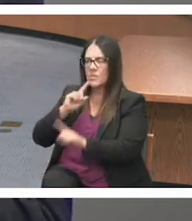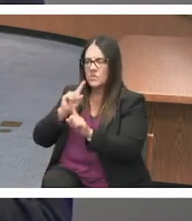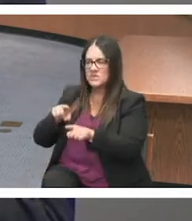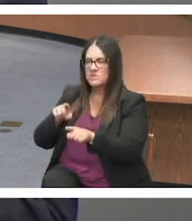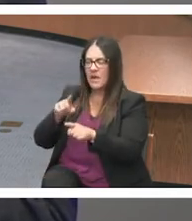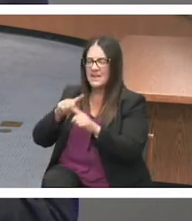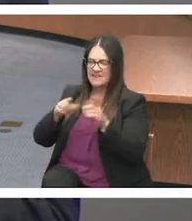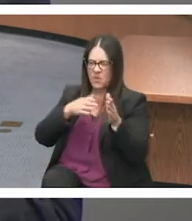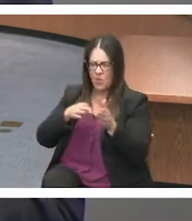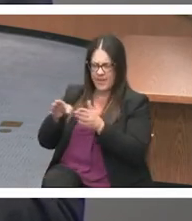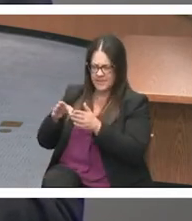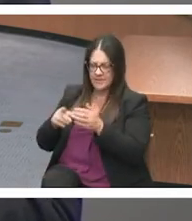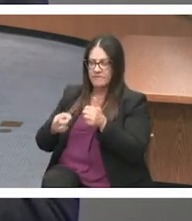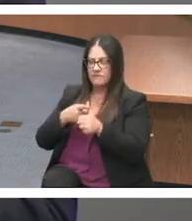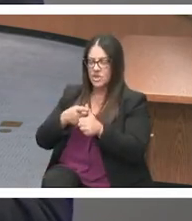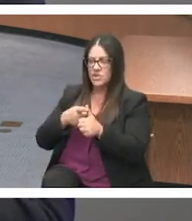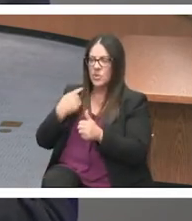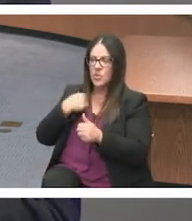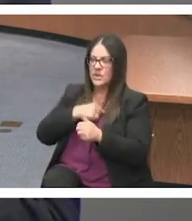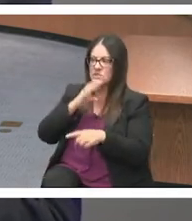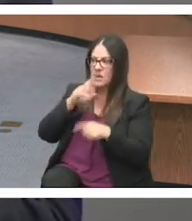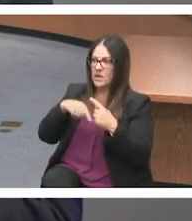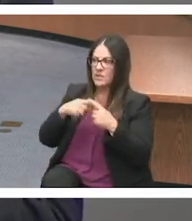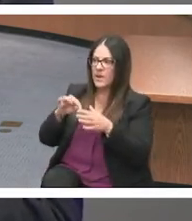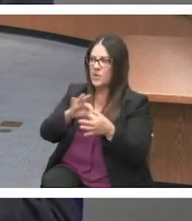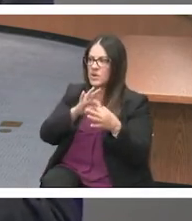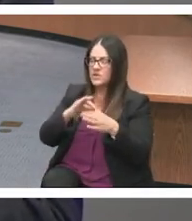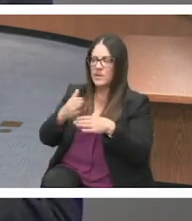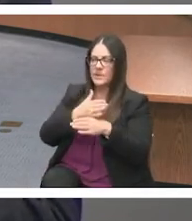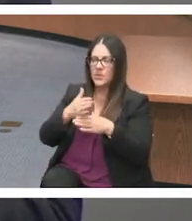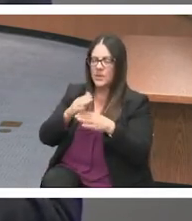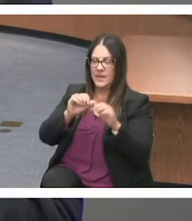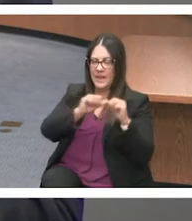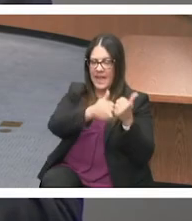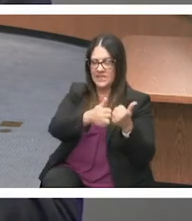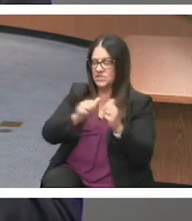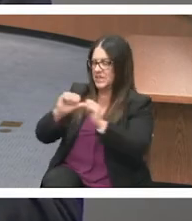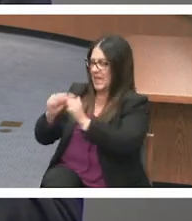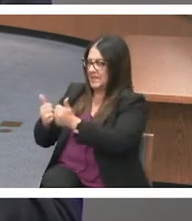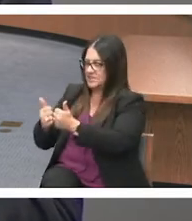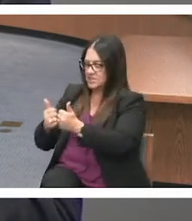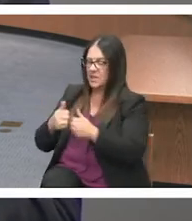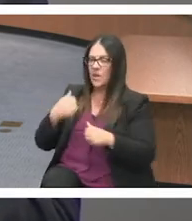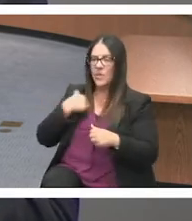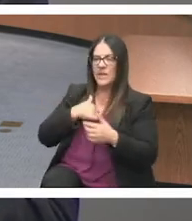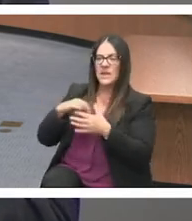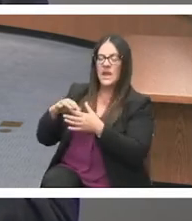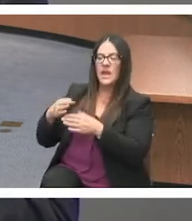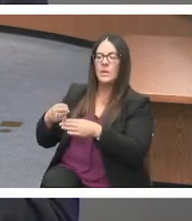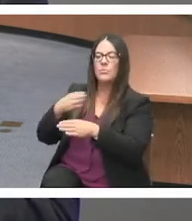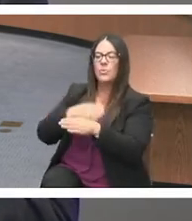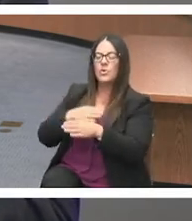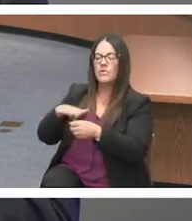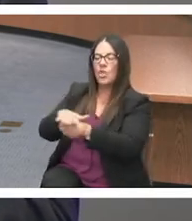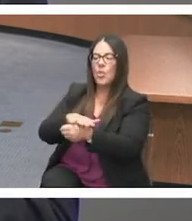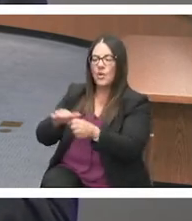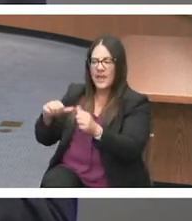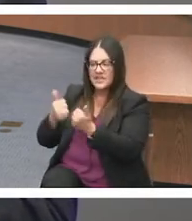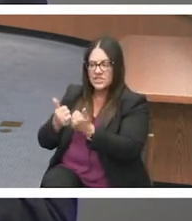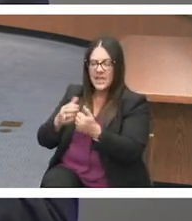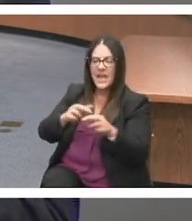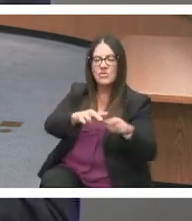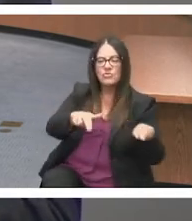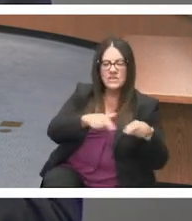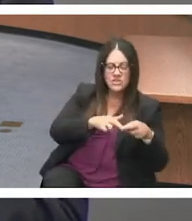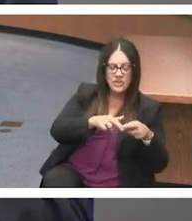I'll respond in a couple of ways. One is, we talk about coordination between our state agencies. We need to improve coordination between local agencies and regional